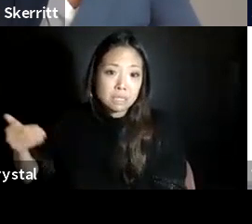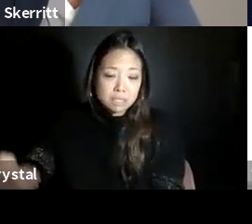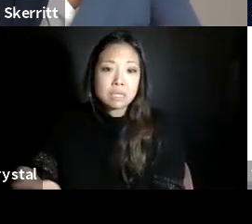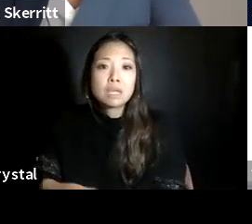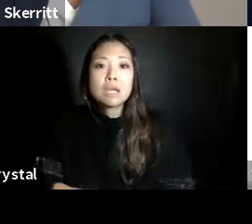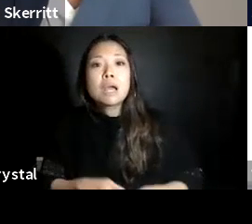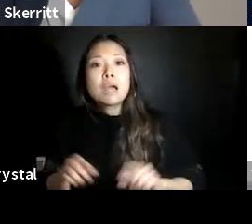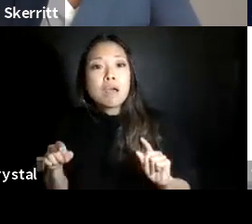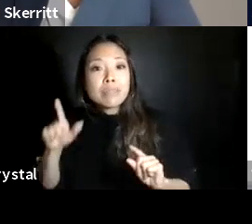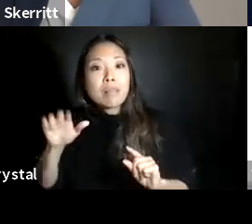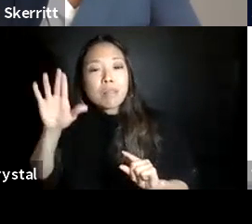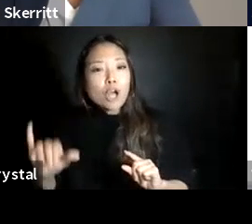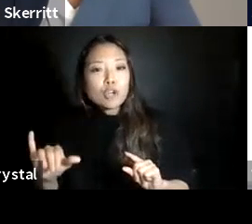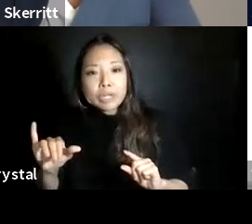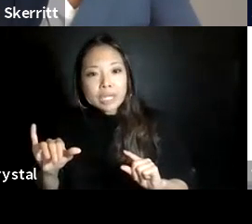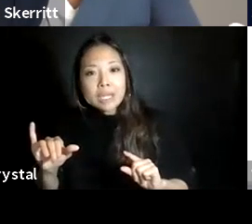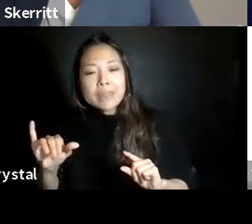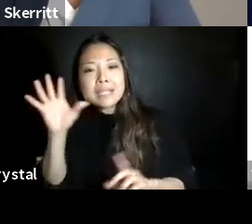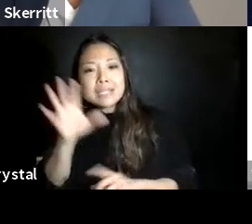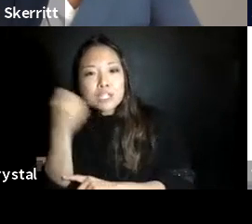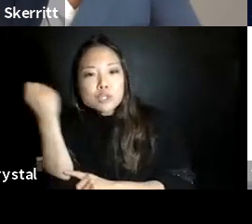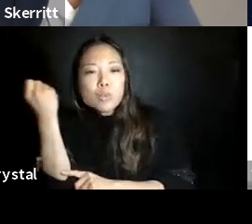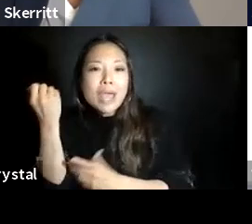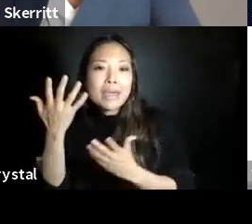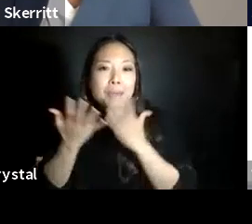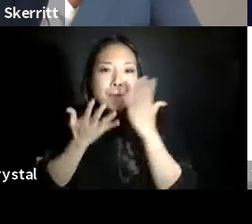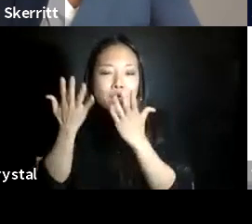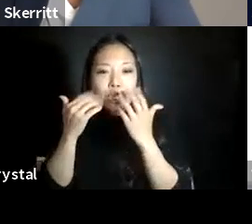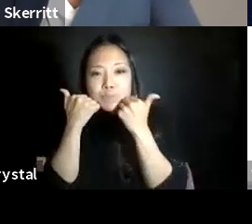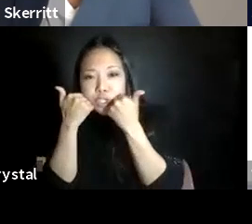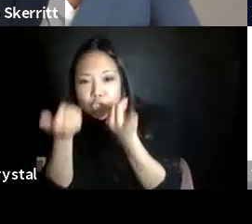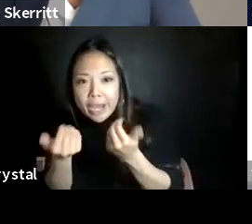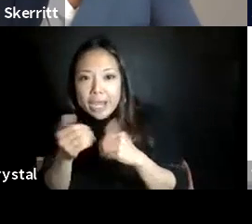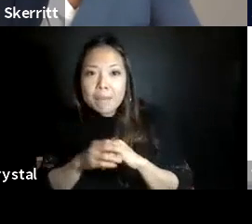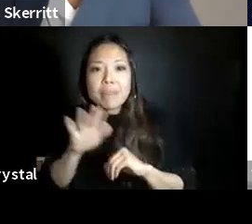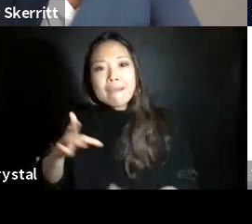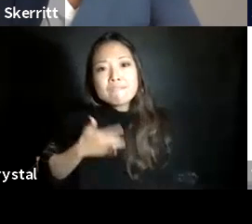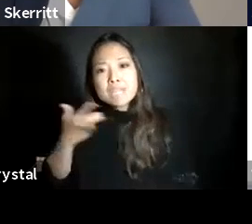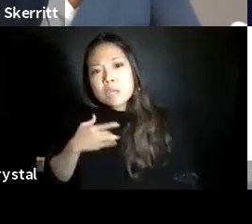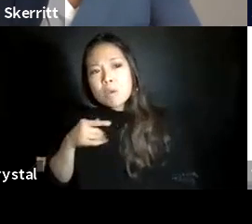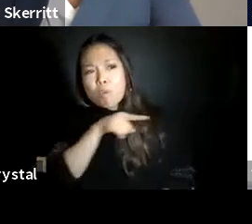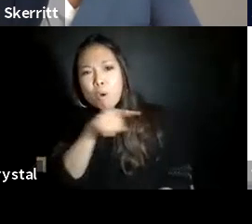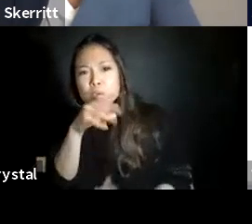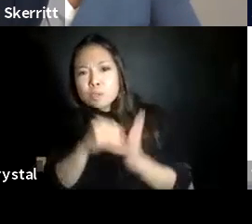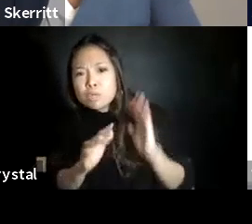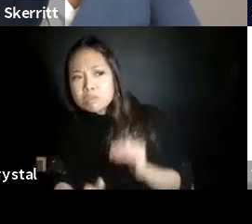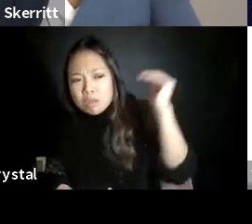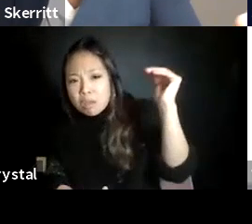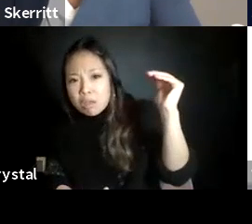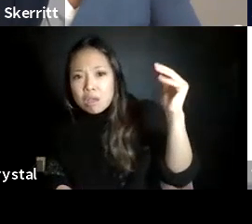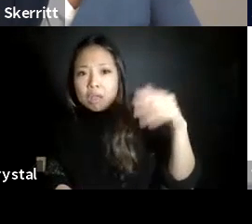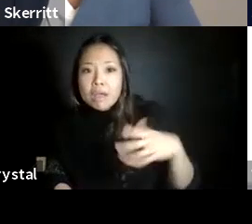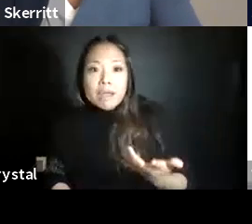embarrassment that students feel. It takes away the feeling that some students are better than others, and it's not good for the winners